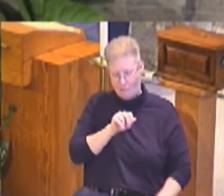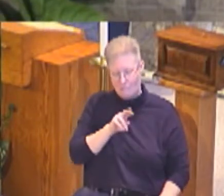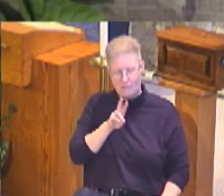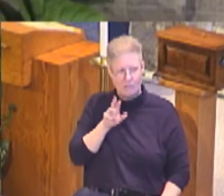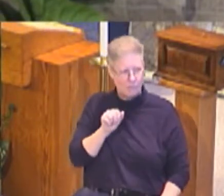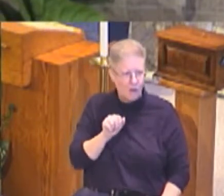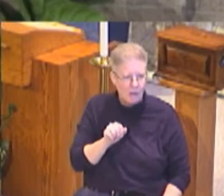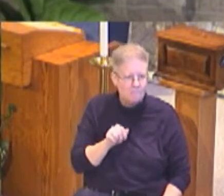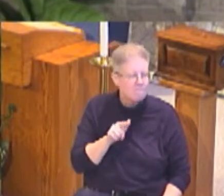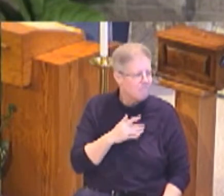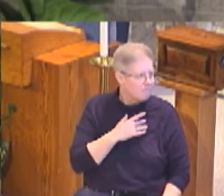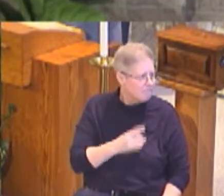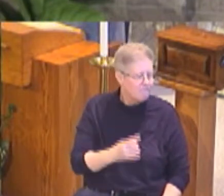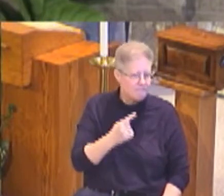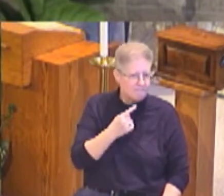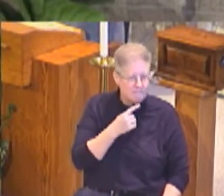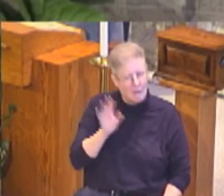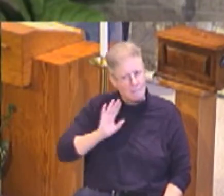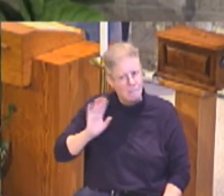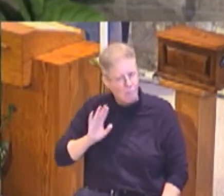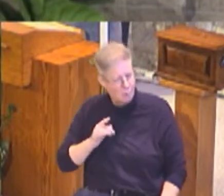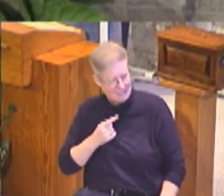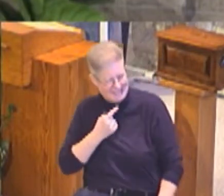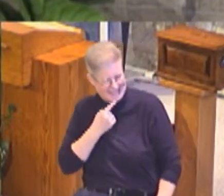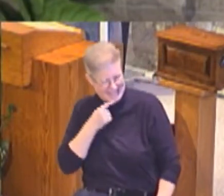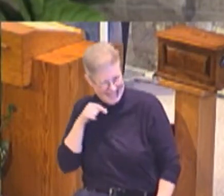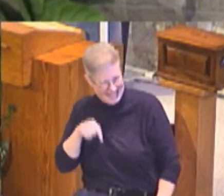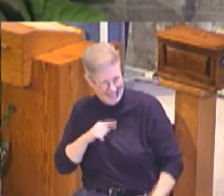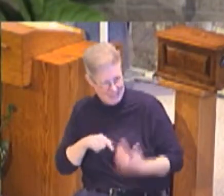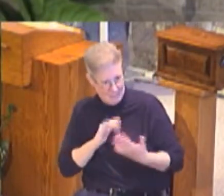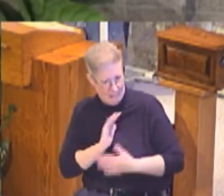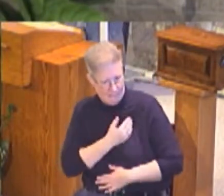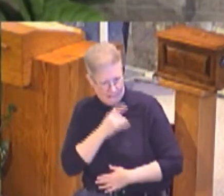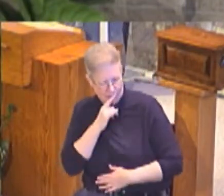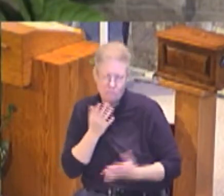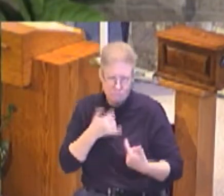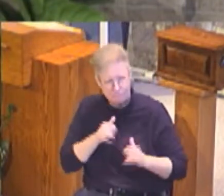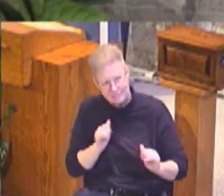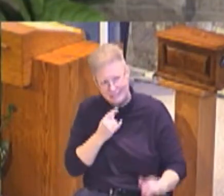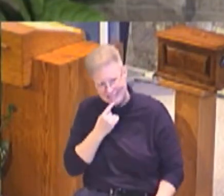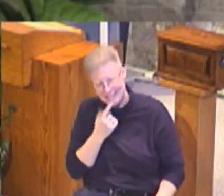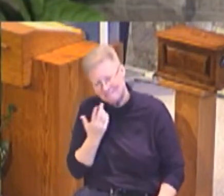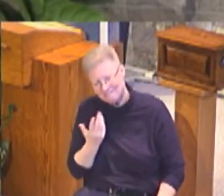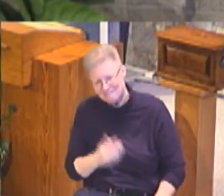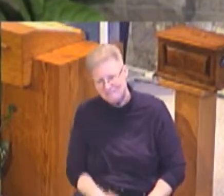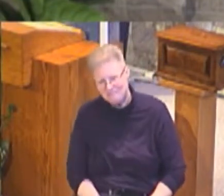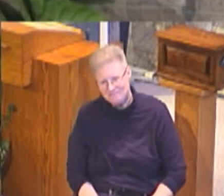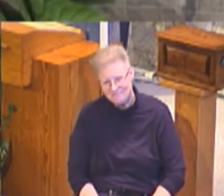and used to say this about our kids, well, still does, that